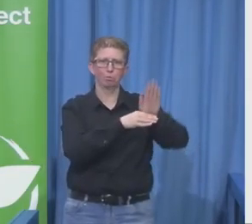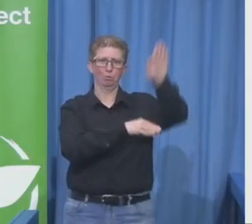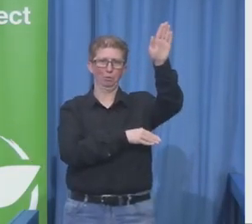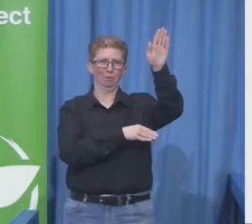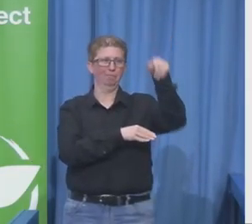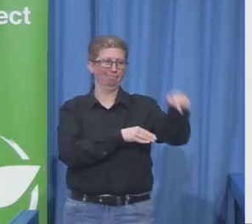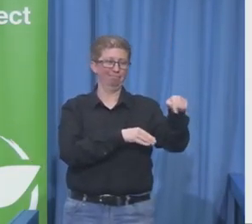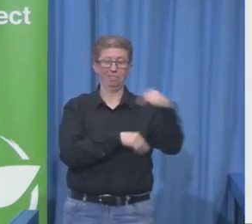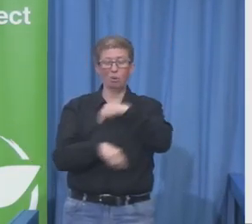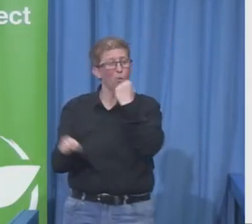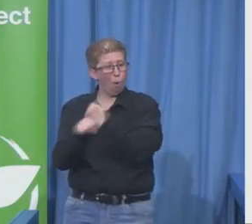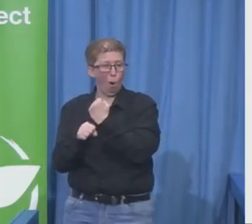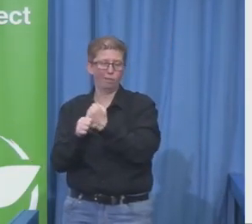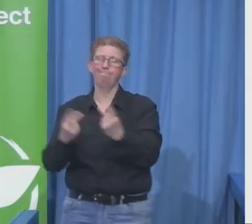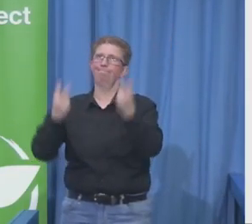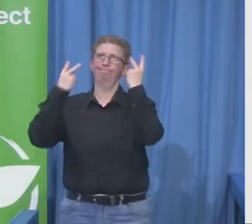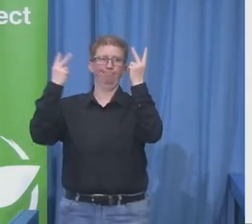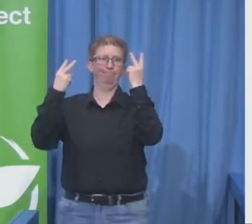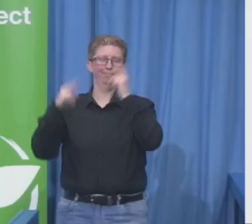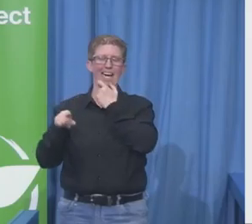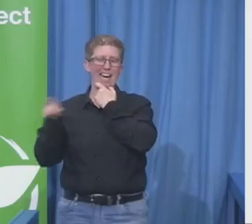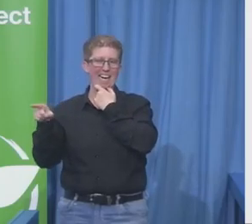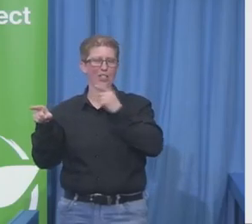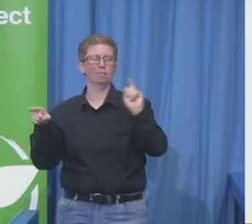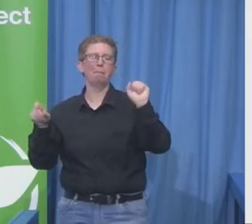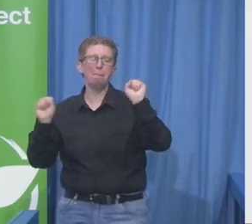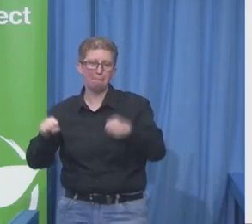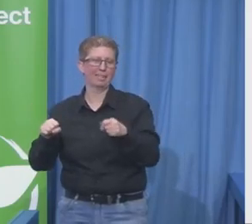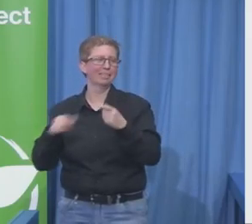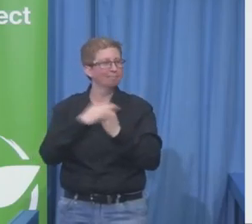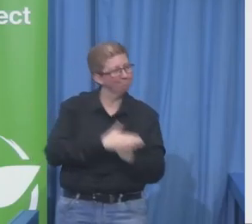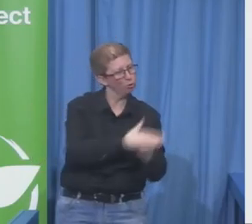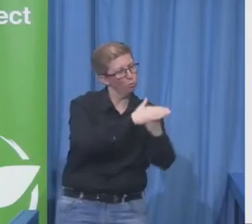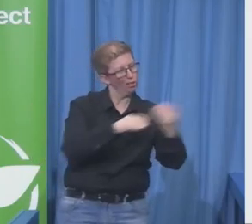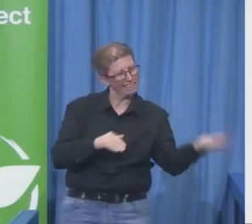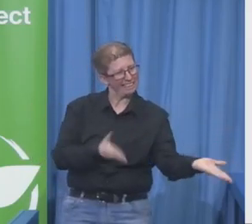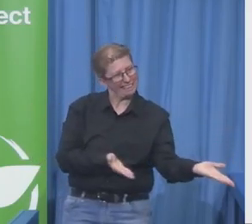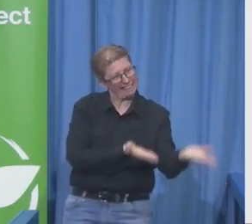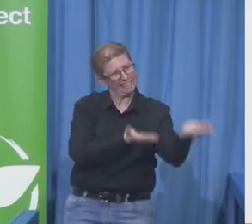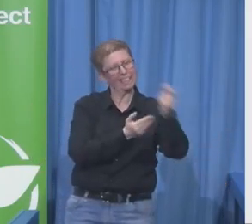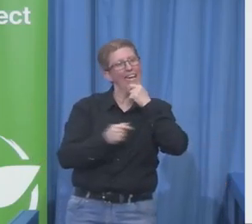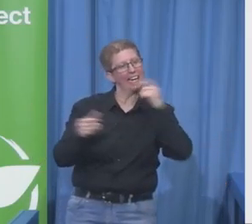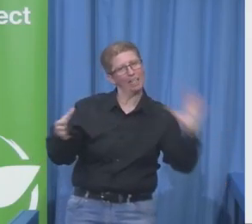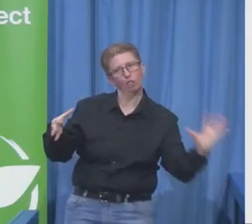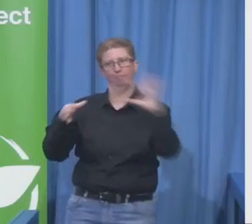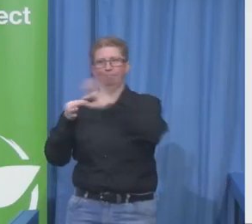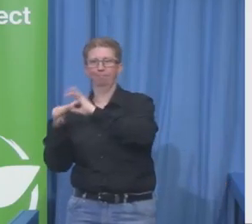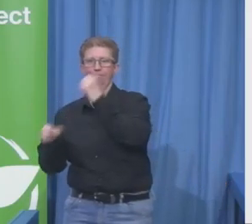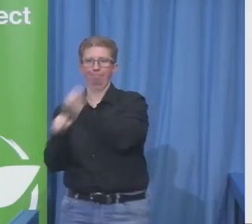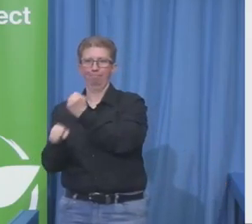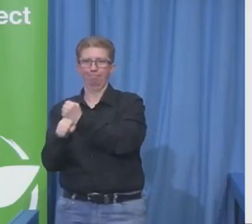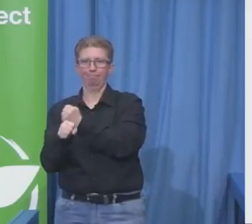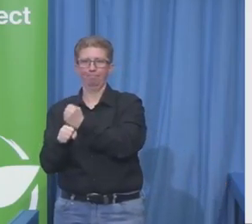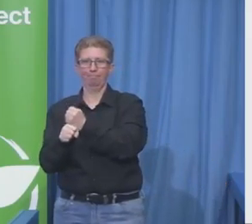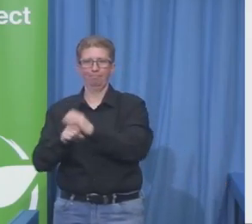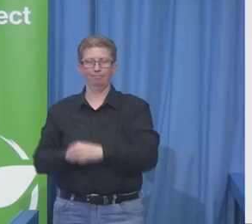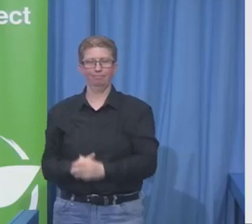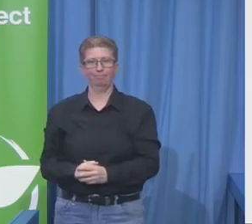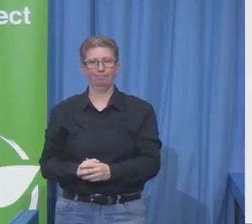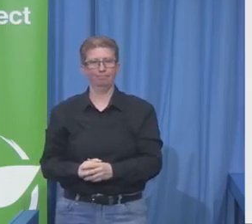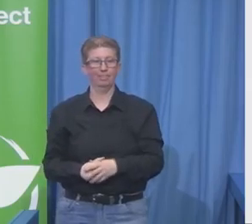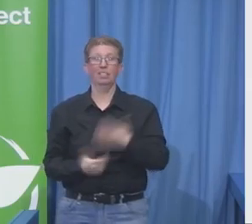held by one of our colleagues who has actually mobility impairment. To streamline information on relevant legislation, our